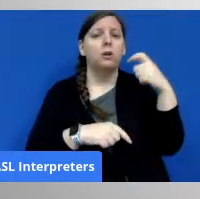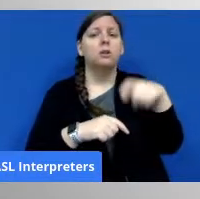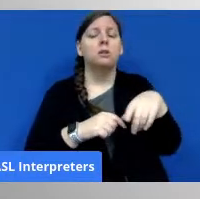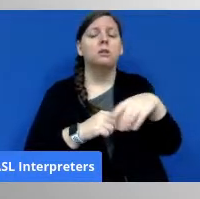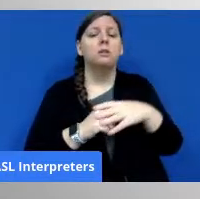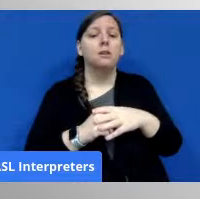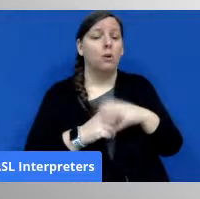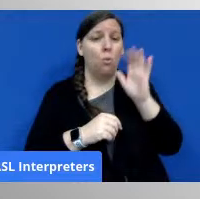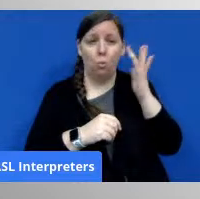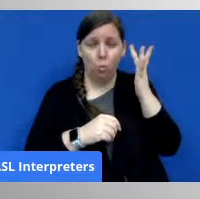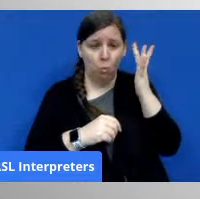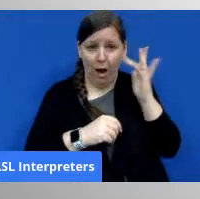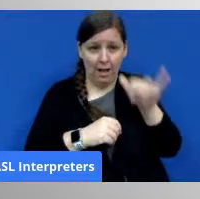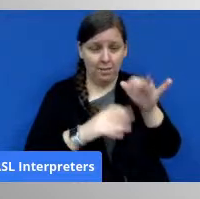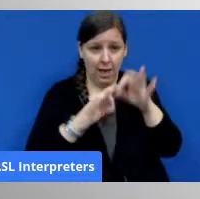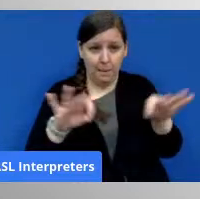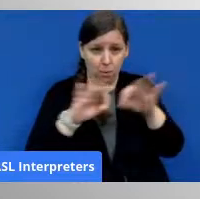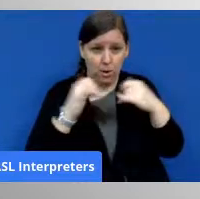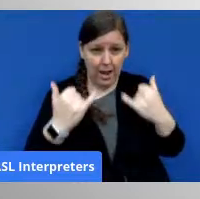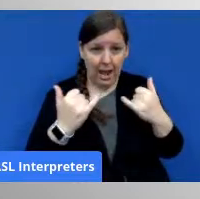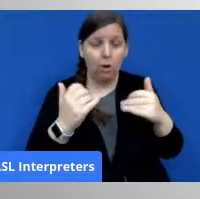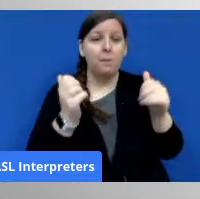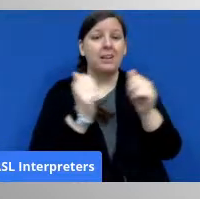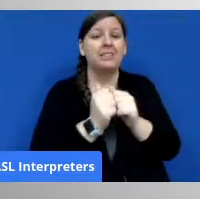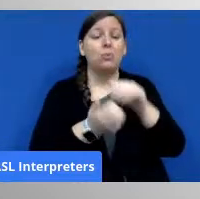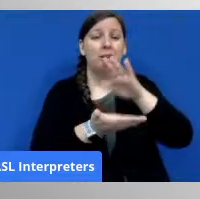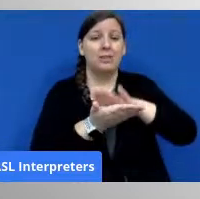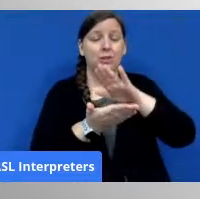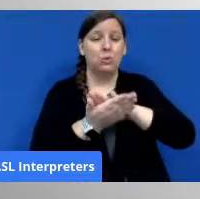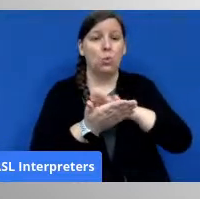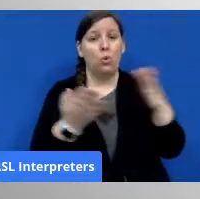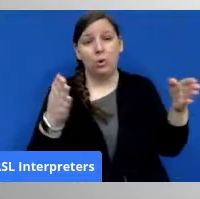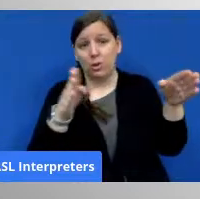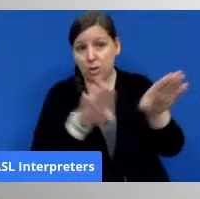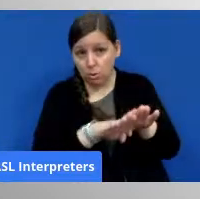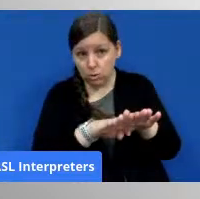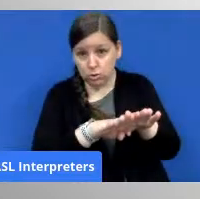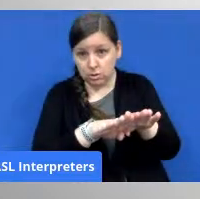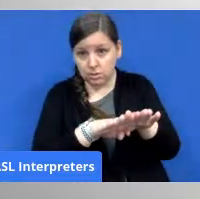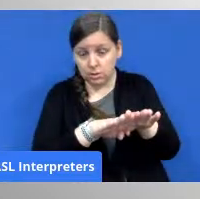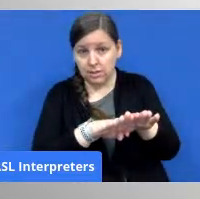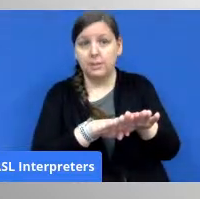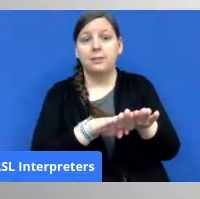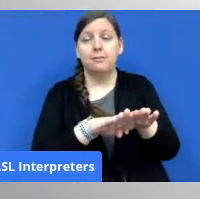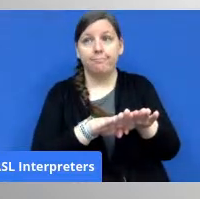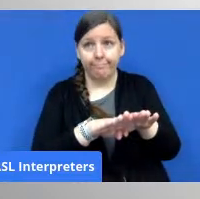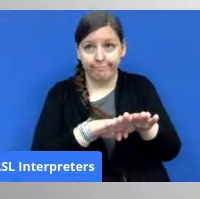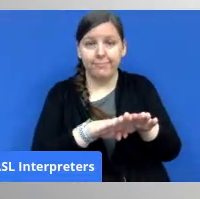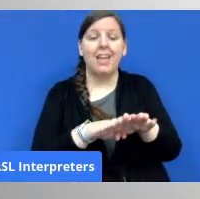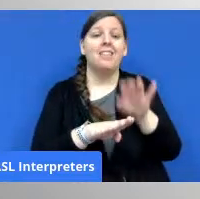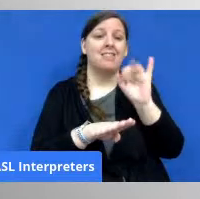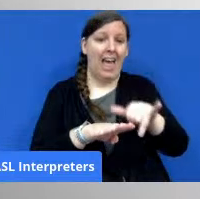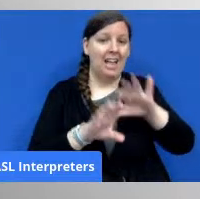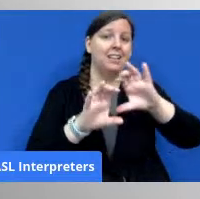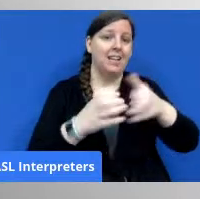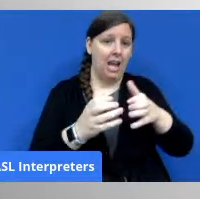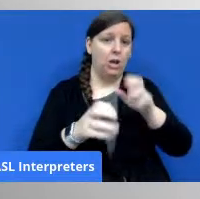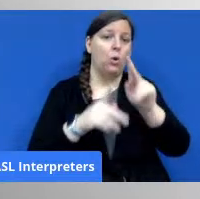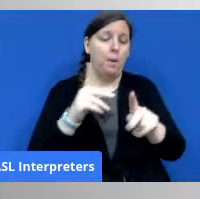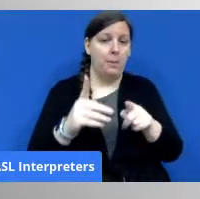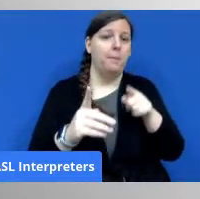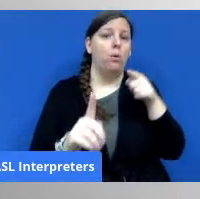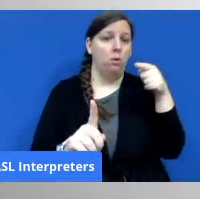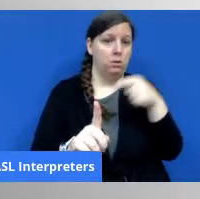now? Because with school closures, of course, this is the category of folks